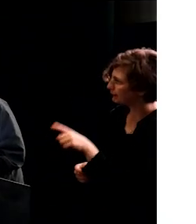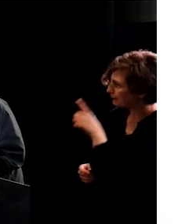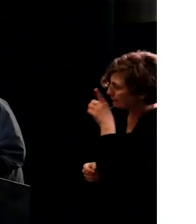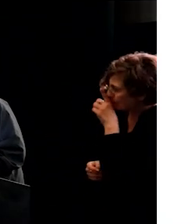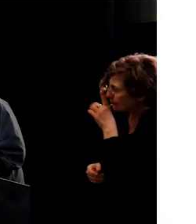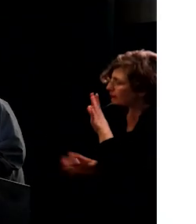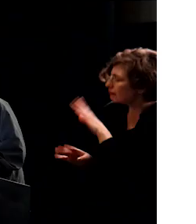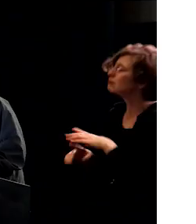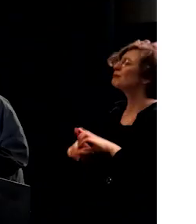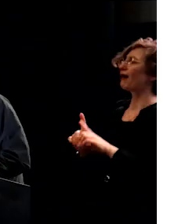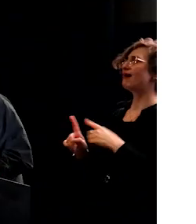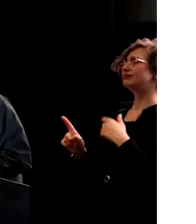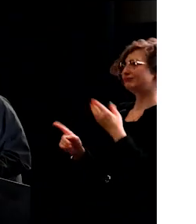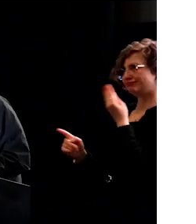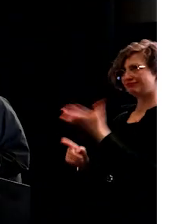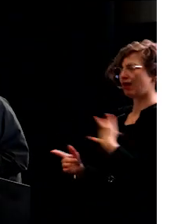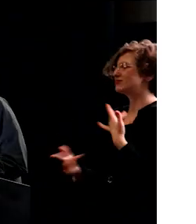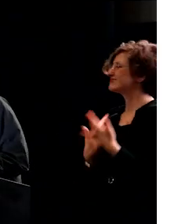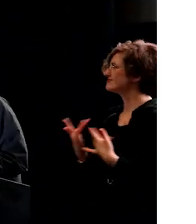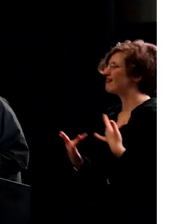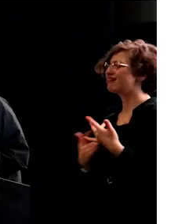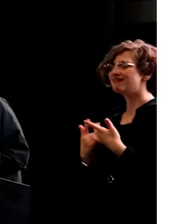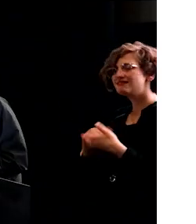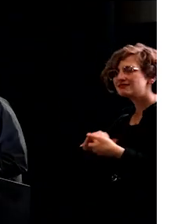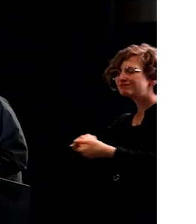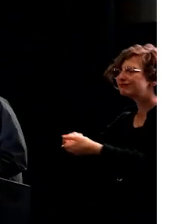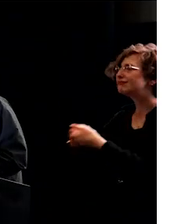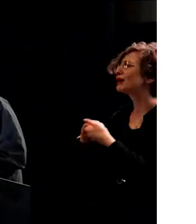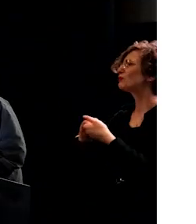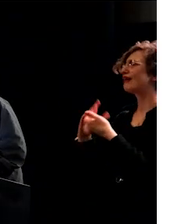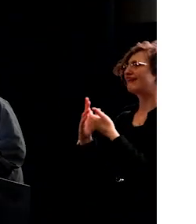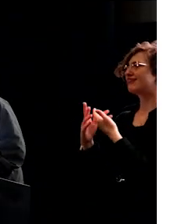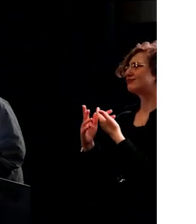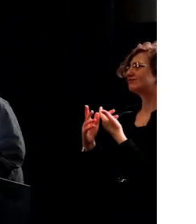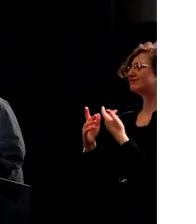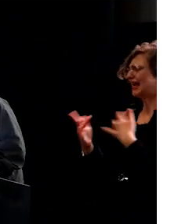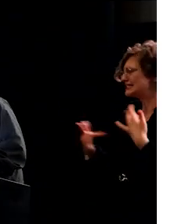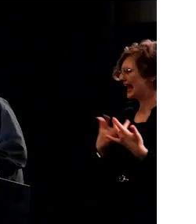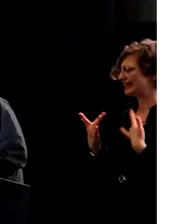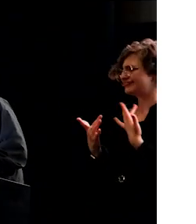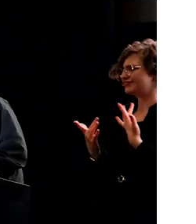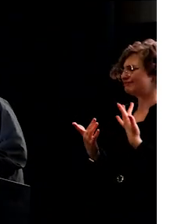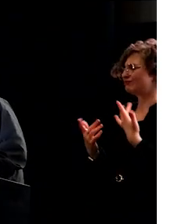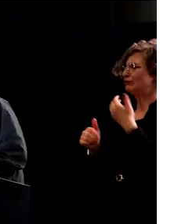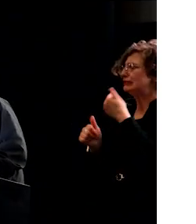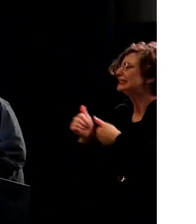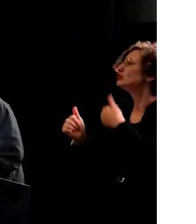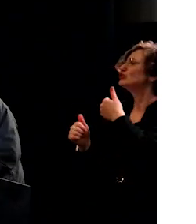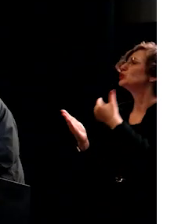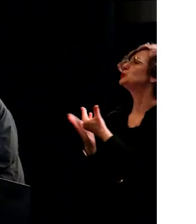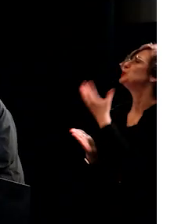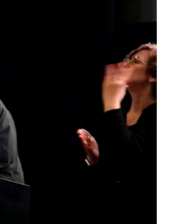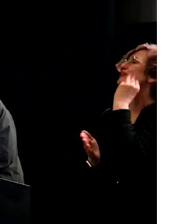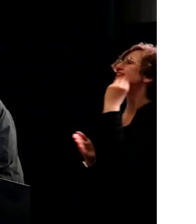collaborations, helping people, being here today, just being in the moment.